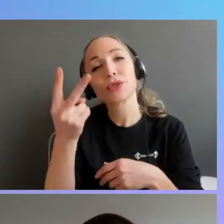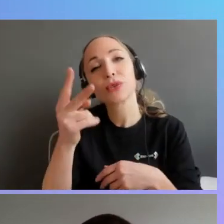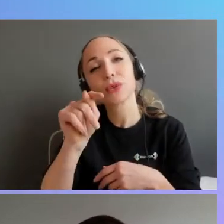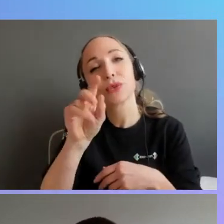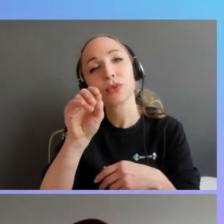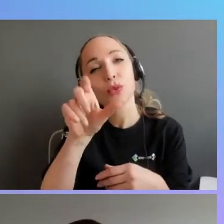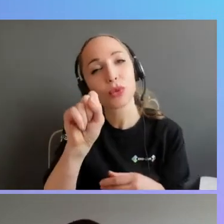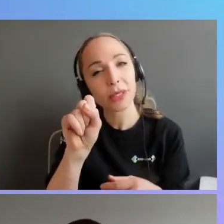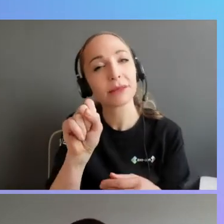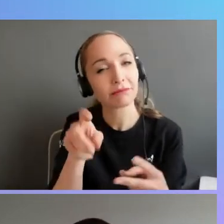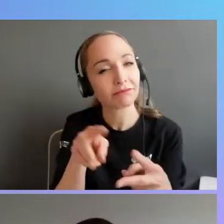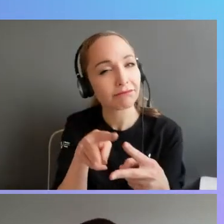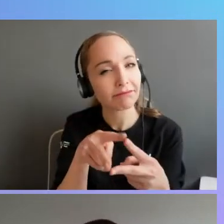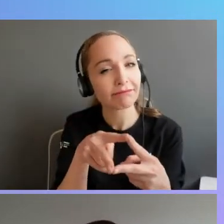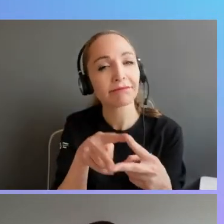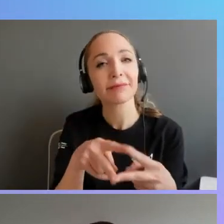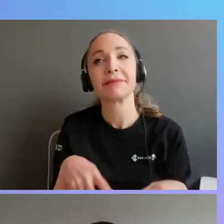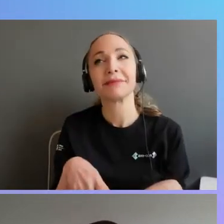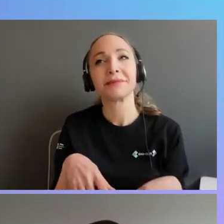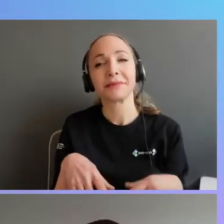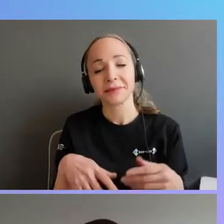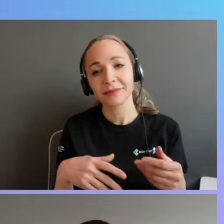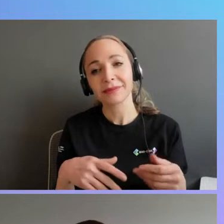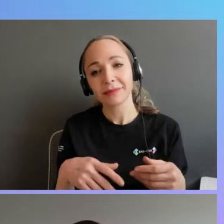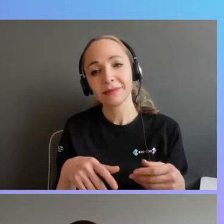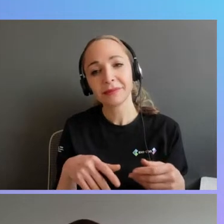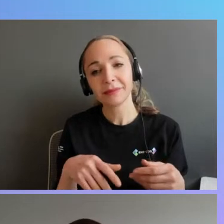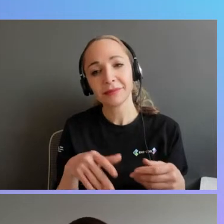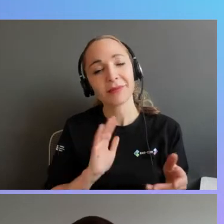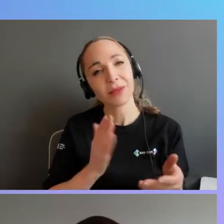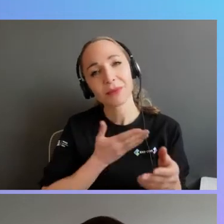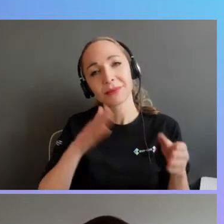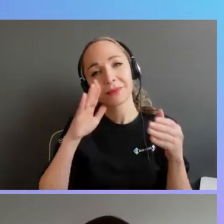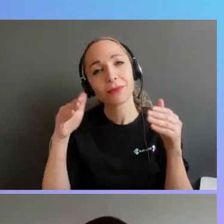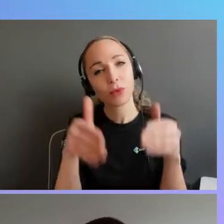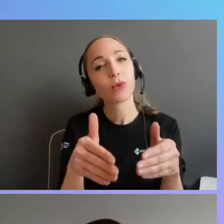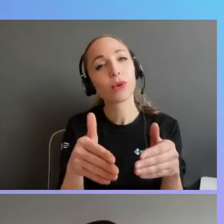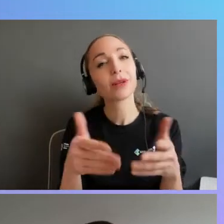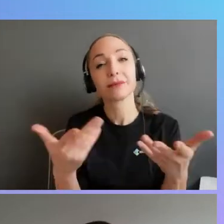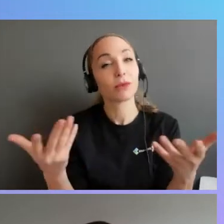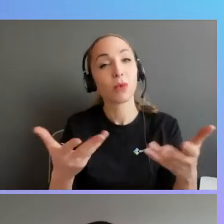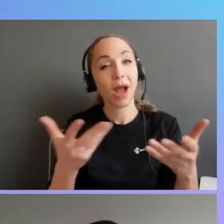the focus here is bringing quick results to the table.